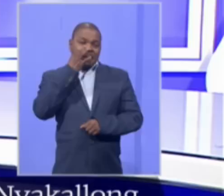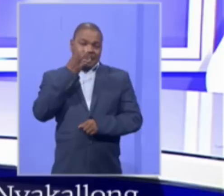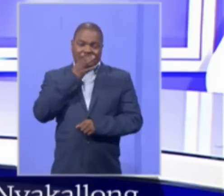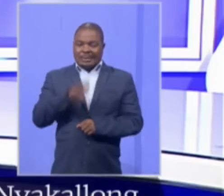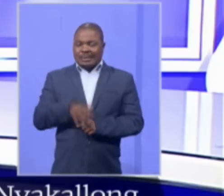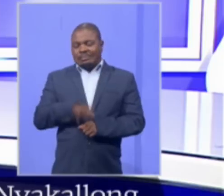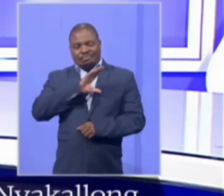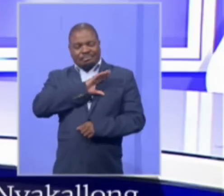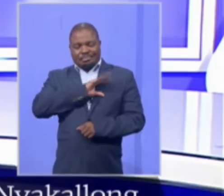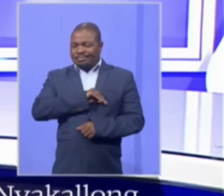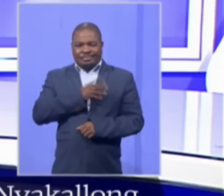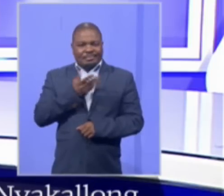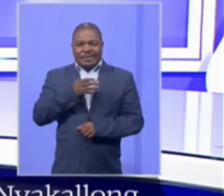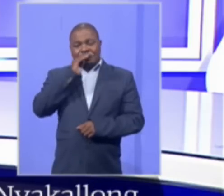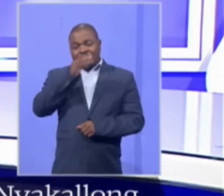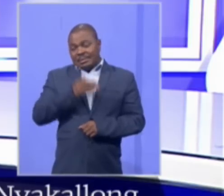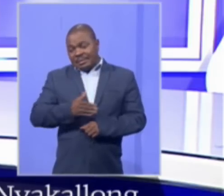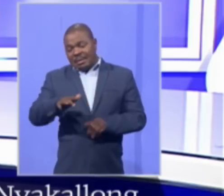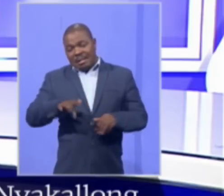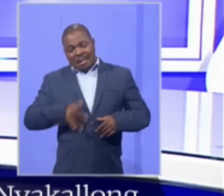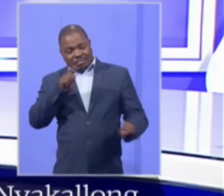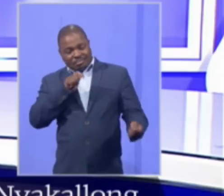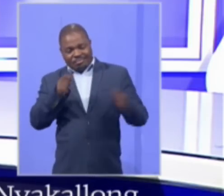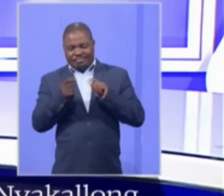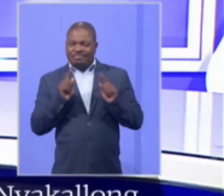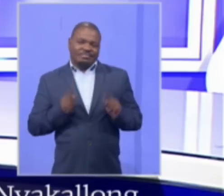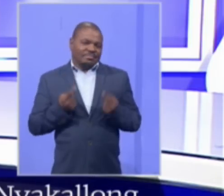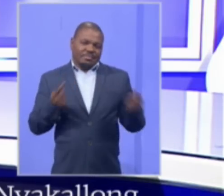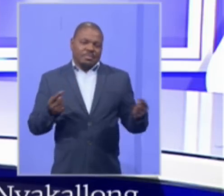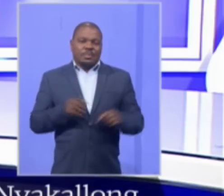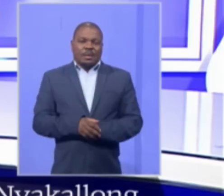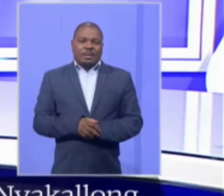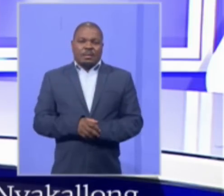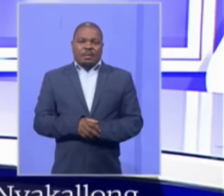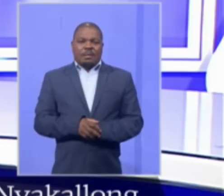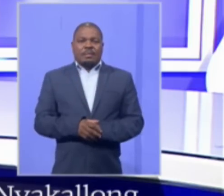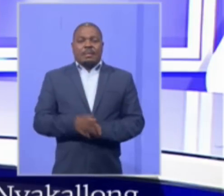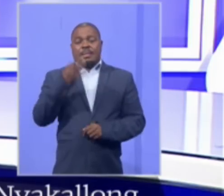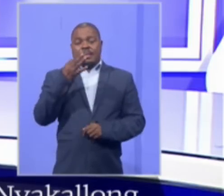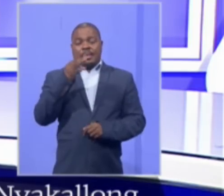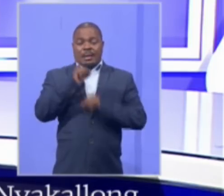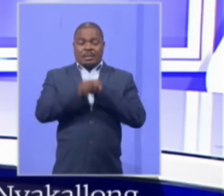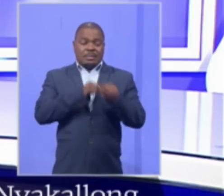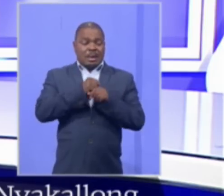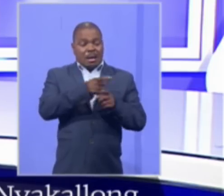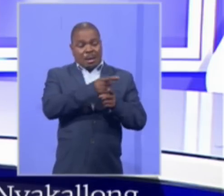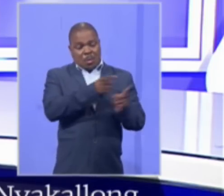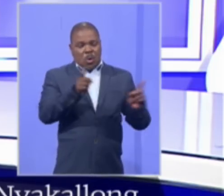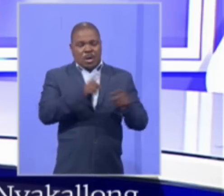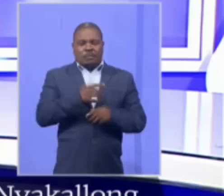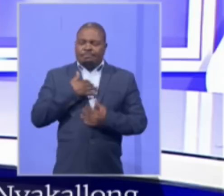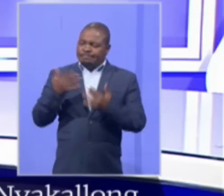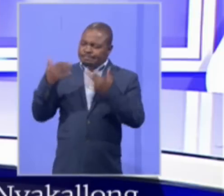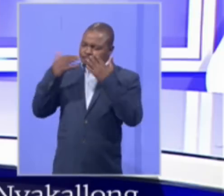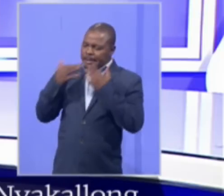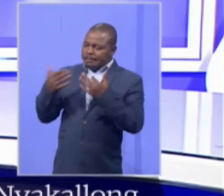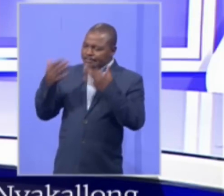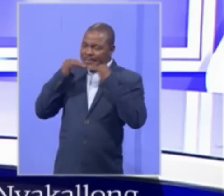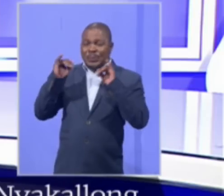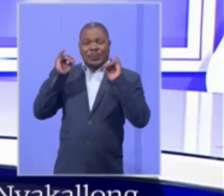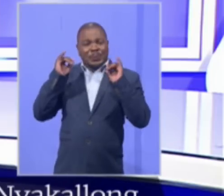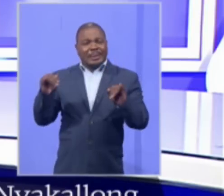ya gore maphelo a bona a ka fetoga a kaonafala. Mengwaga e 30 ba gapeletšegile go hema monkgo o